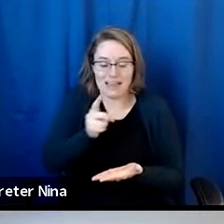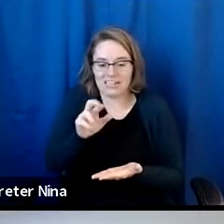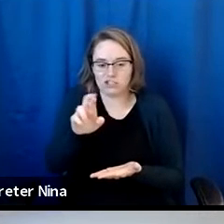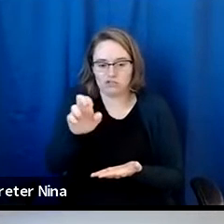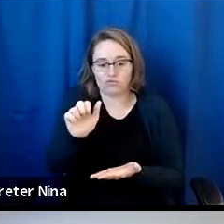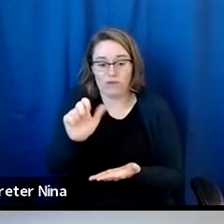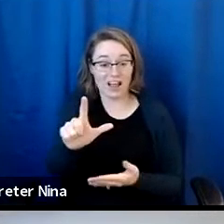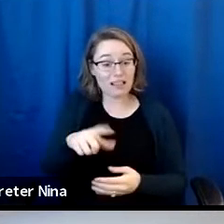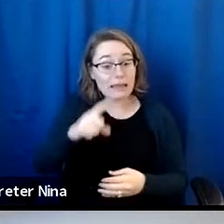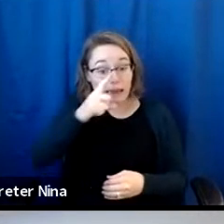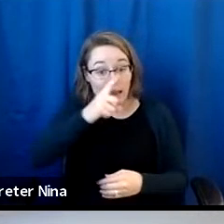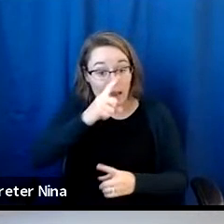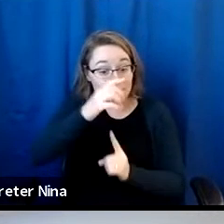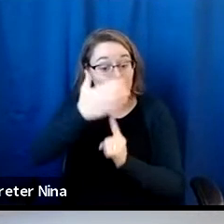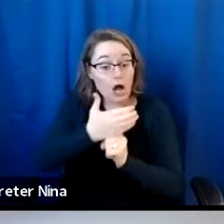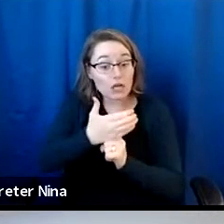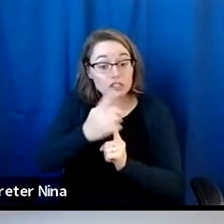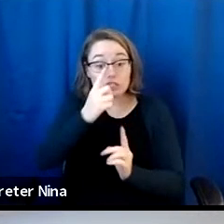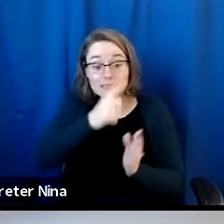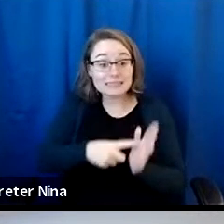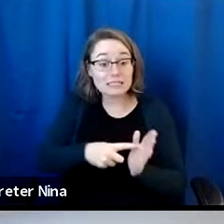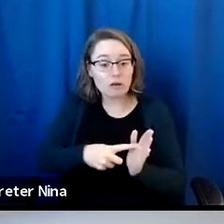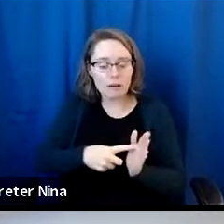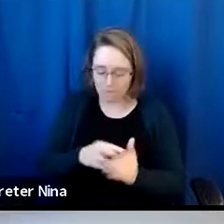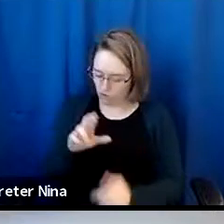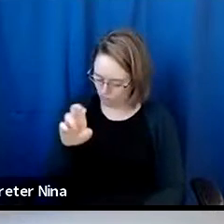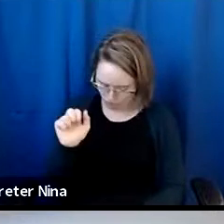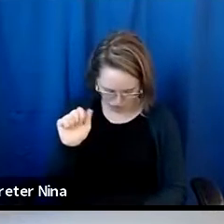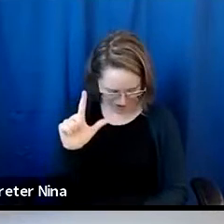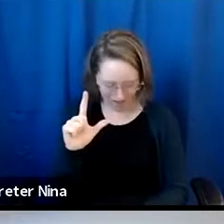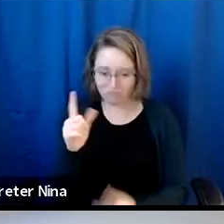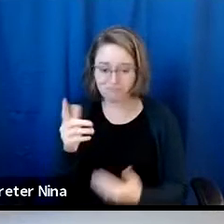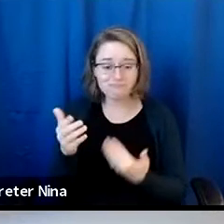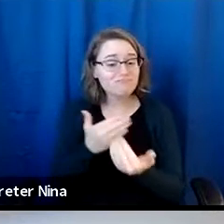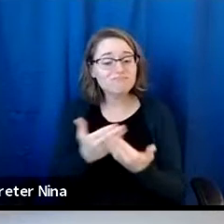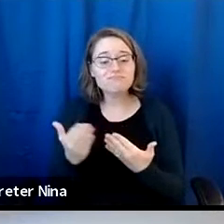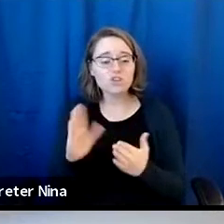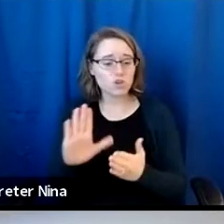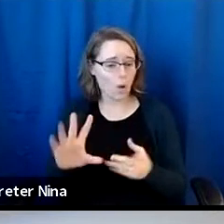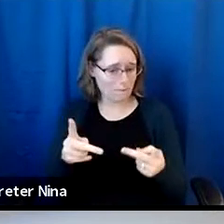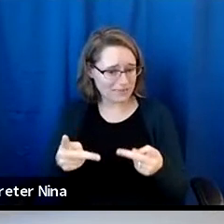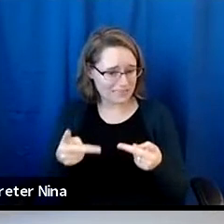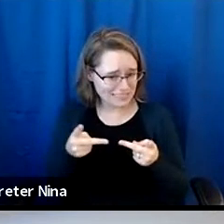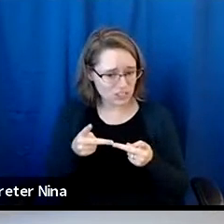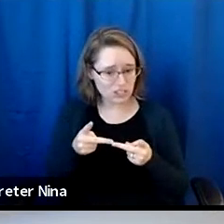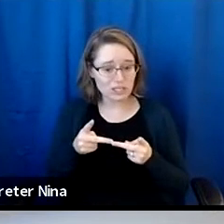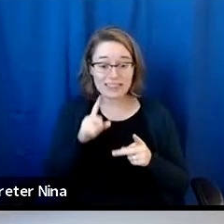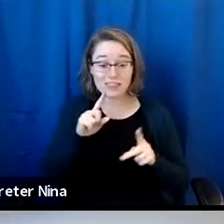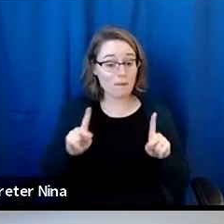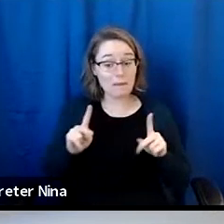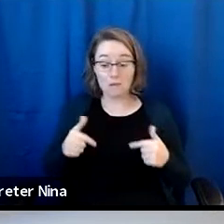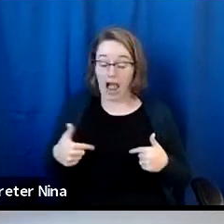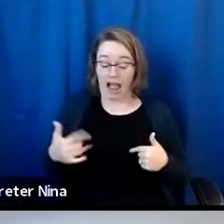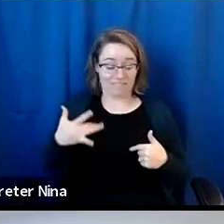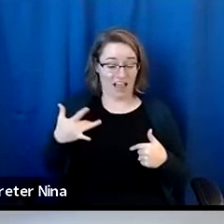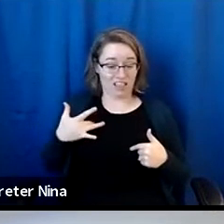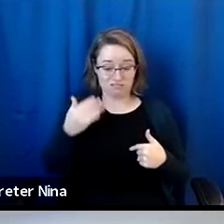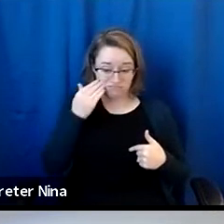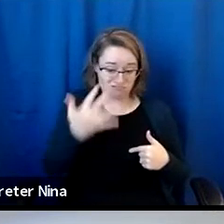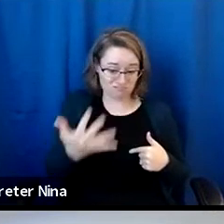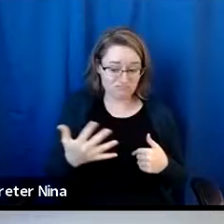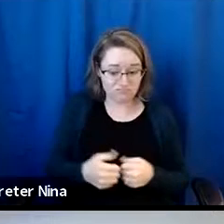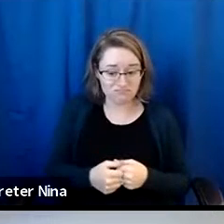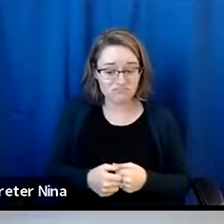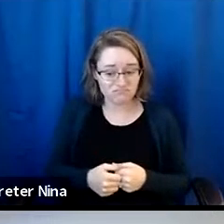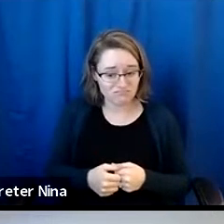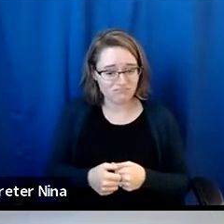Imposter syndrome, it's a real thing. I don't care what the position is. There are people, and I feel it, and